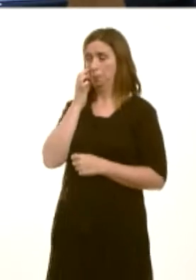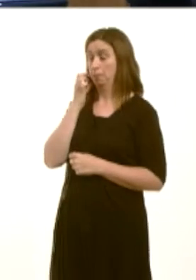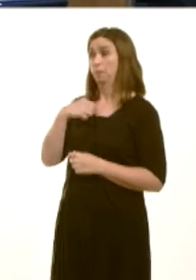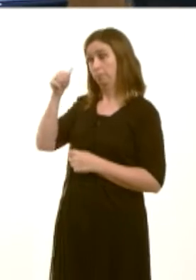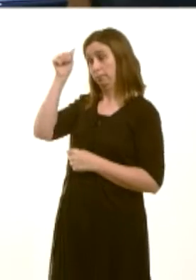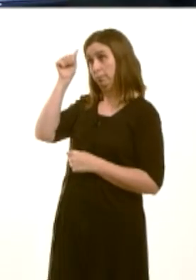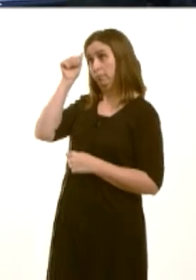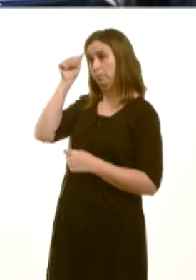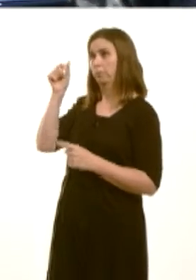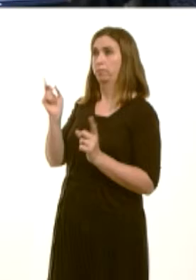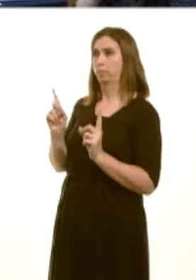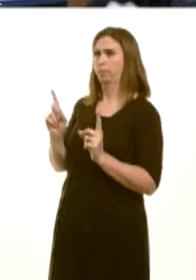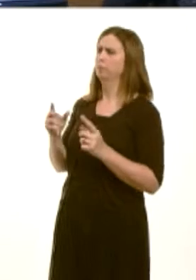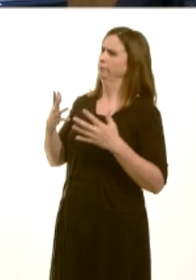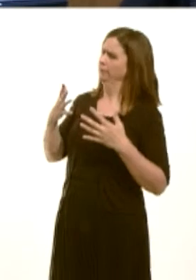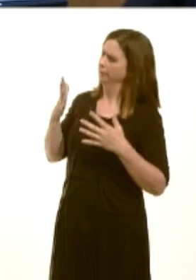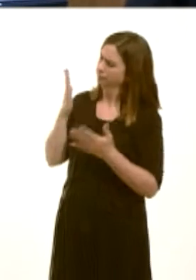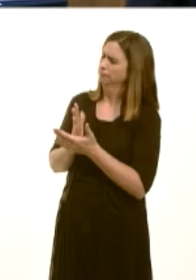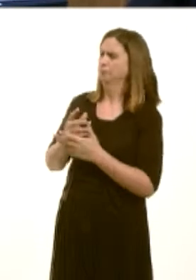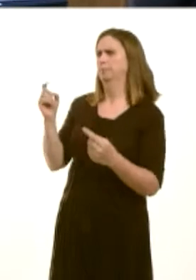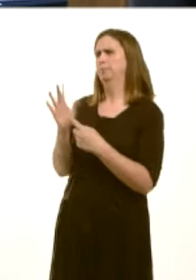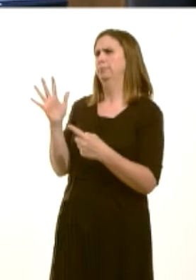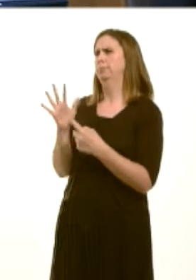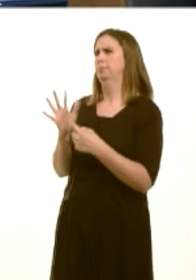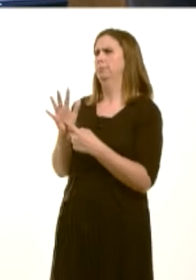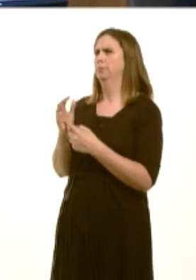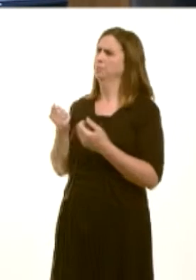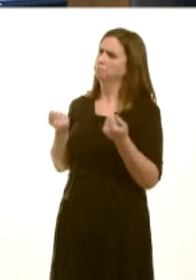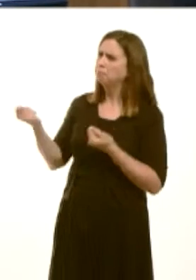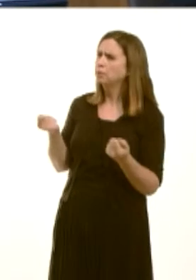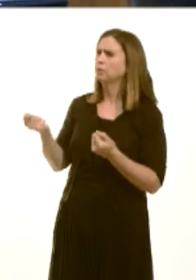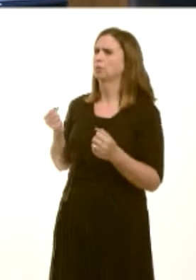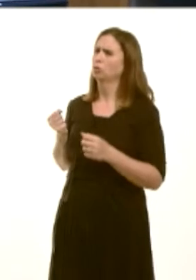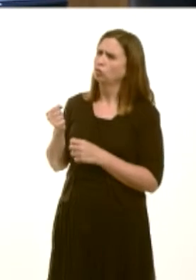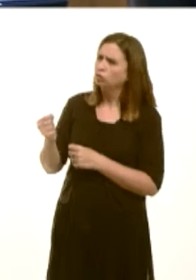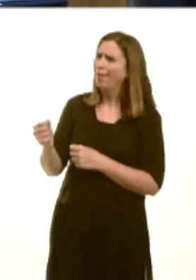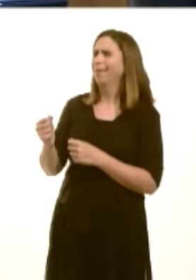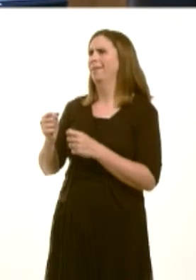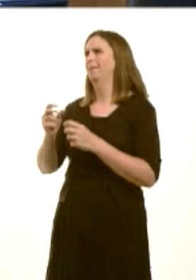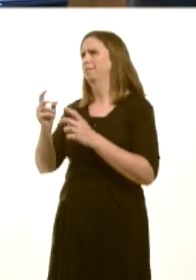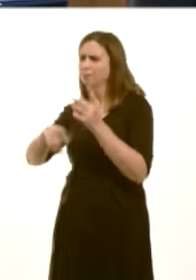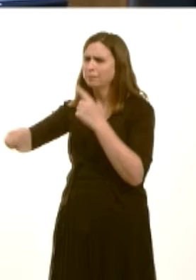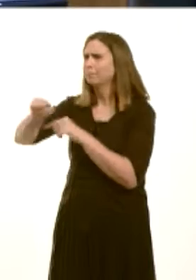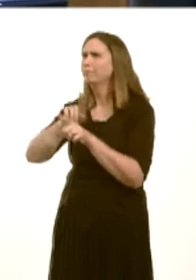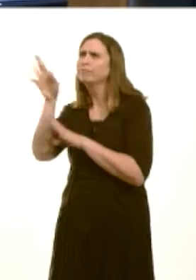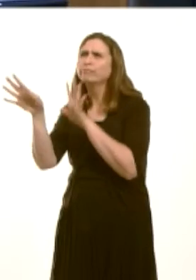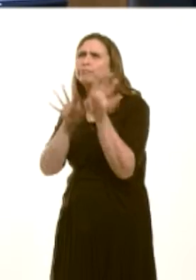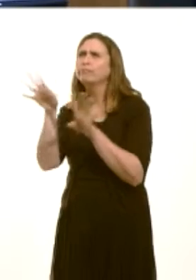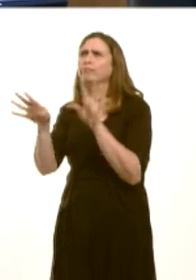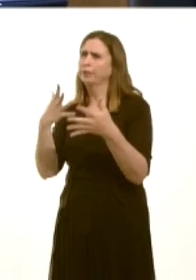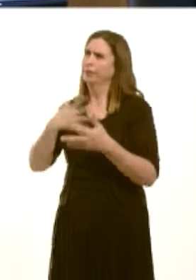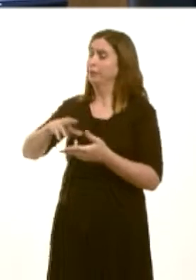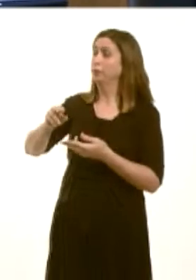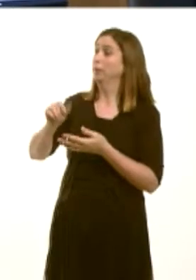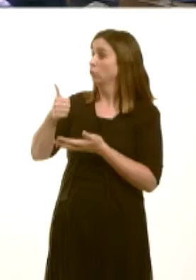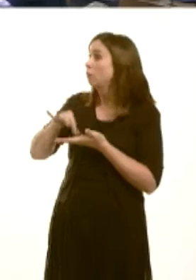importance of an effective, affordable public transport across Wales, and the draft National Transport Plan will be